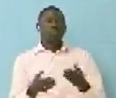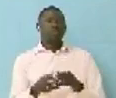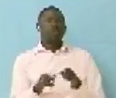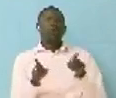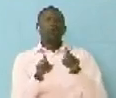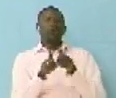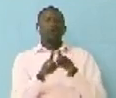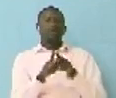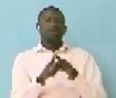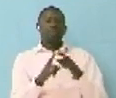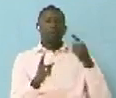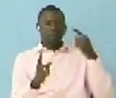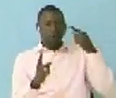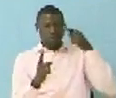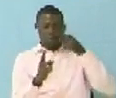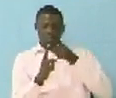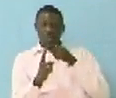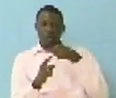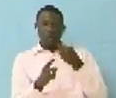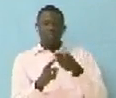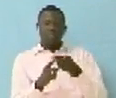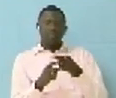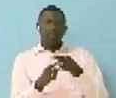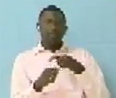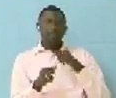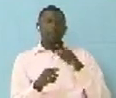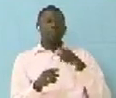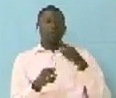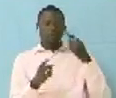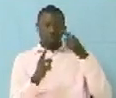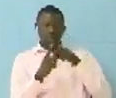the ultimate objective that the machine would work,